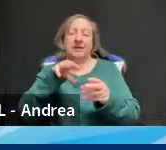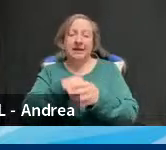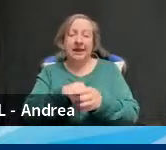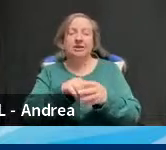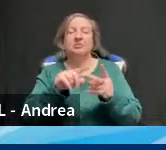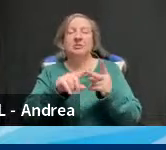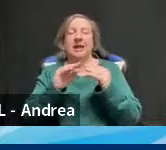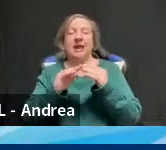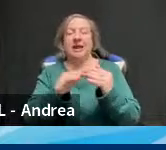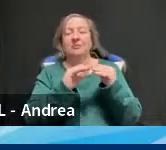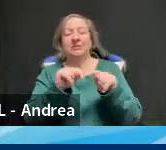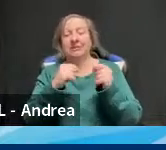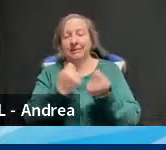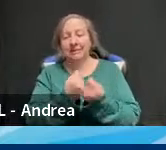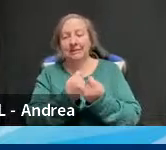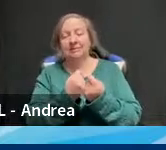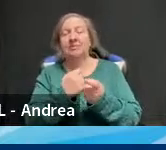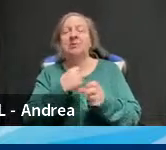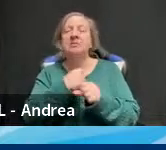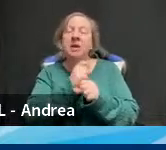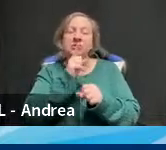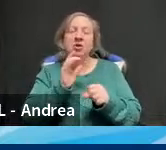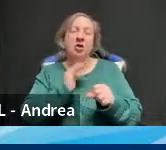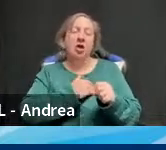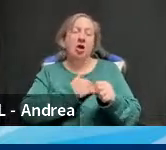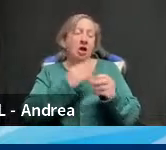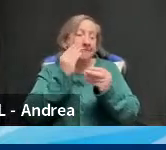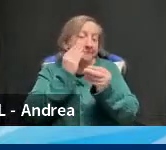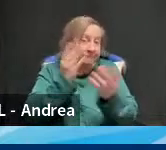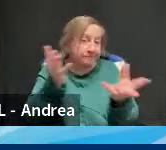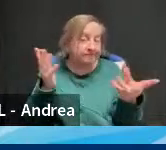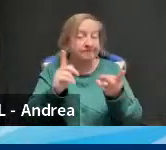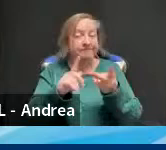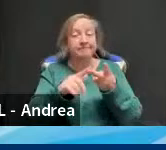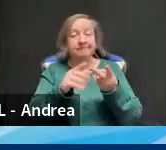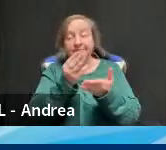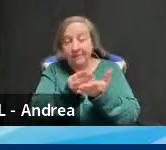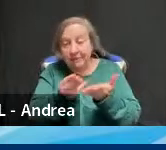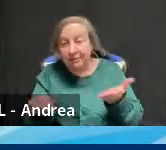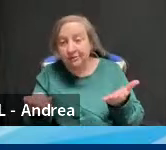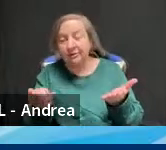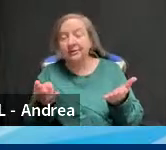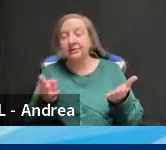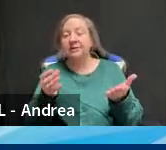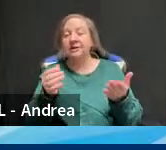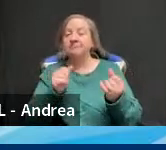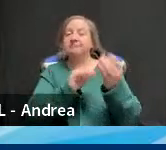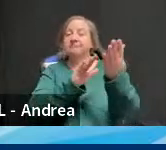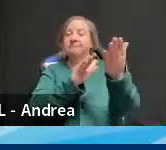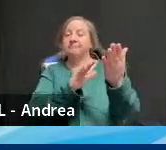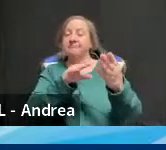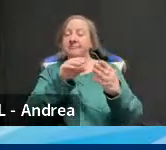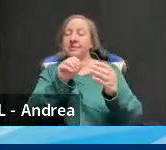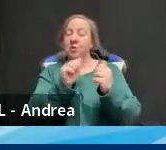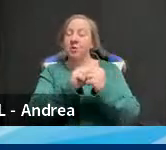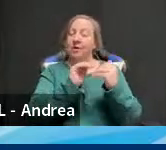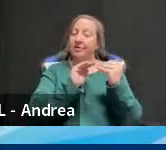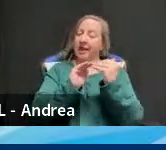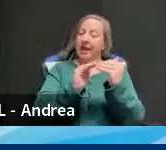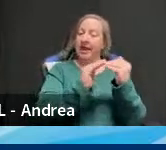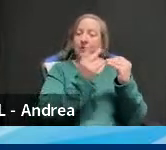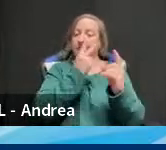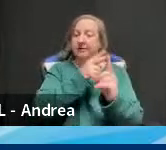equity teams to ensure that our content and materials are addressed with an equity